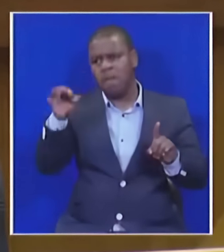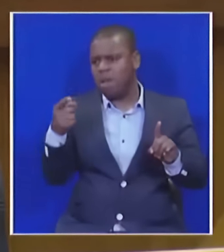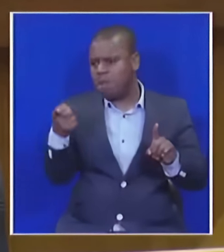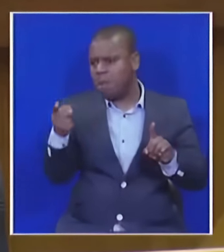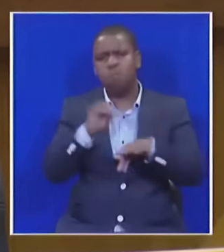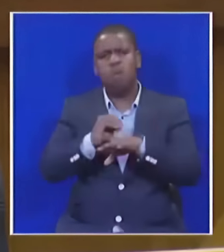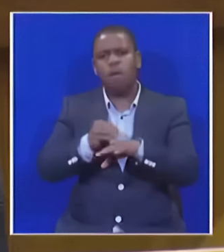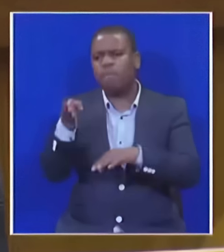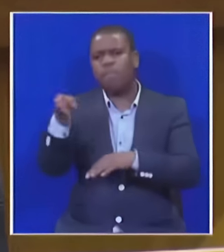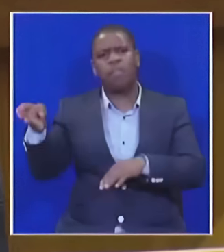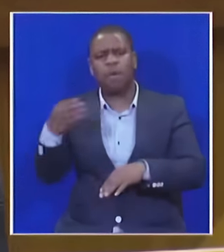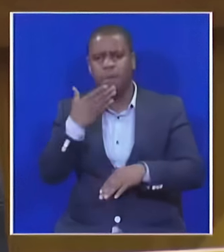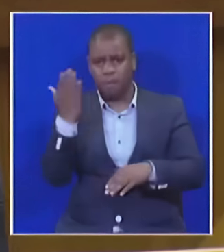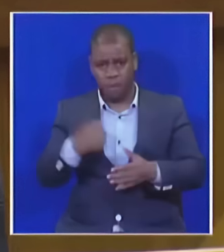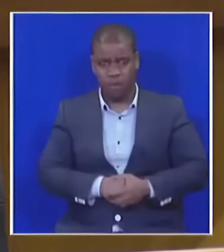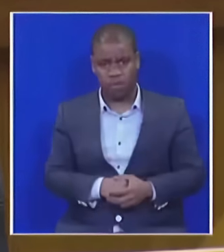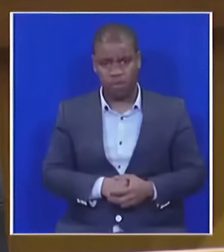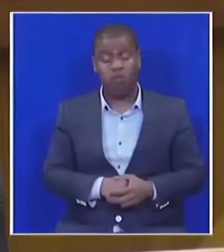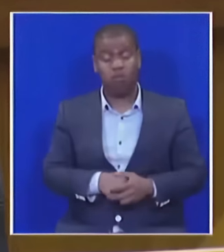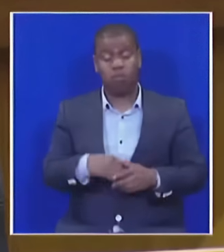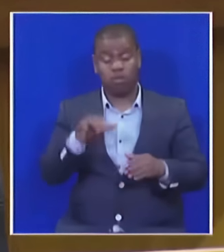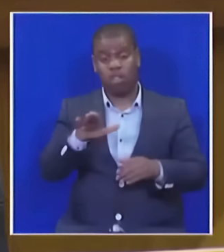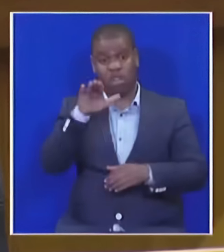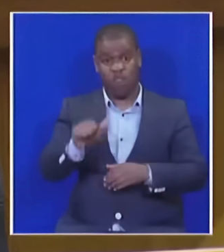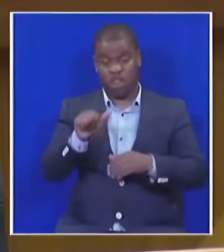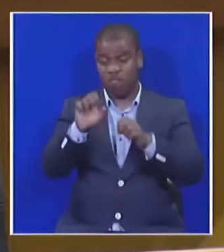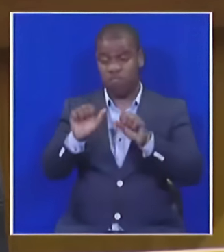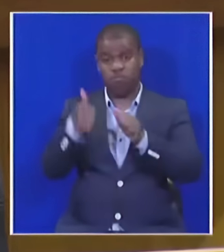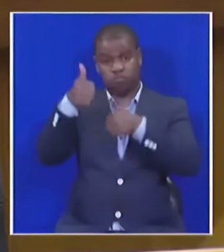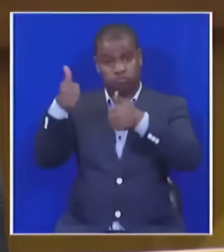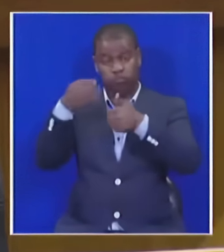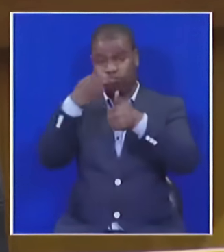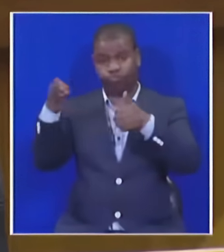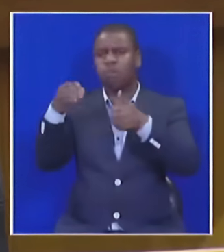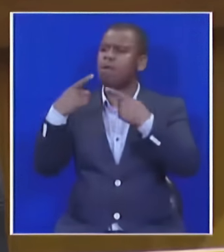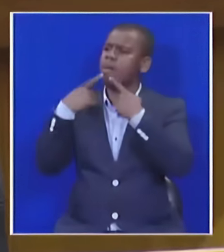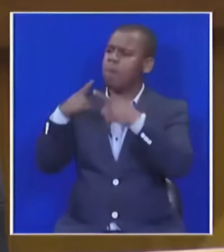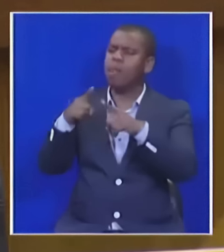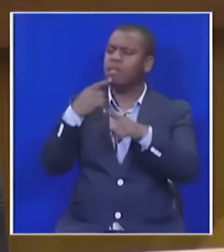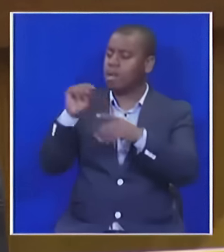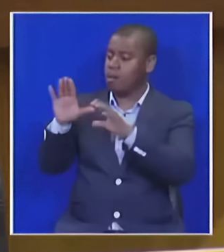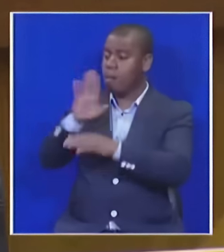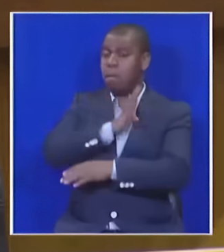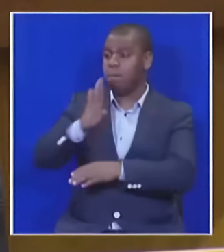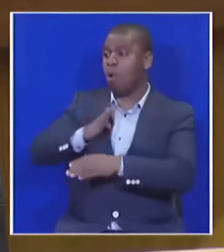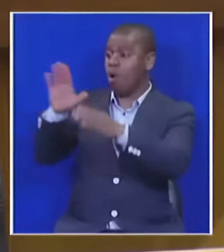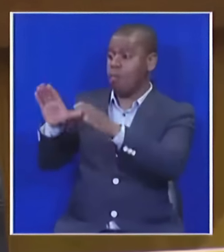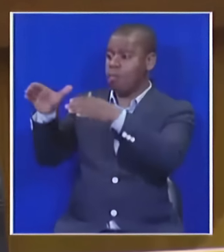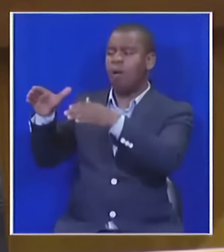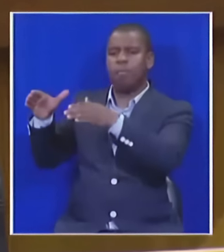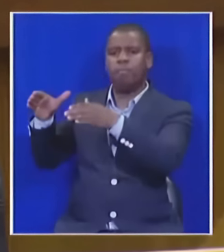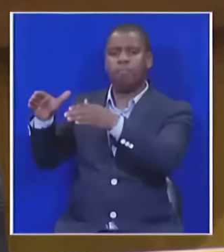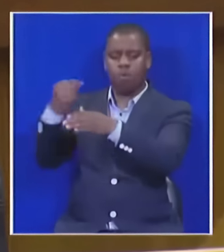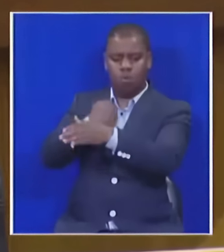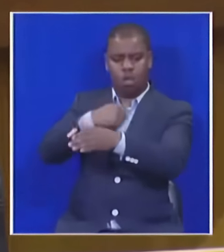with. South African Cabinet, Honorable Chair, announced the board of SAA after we